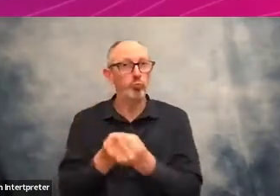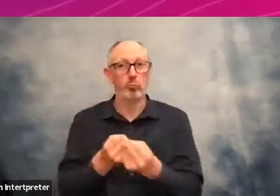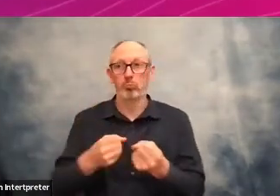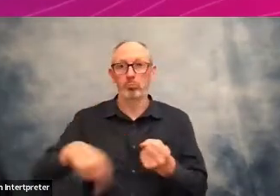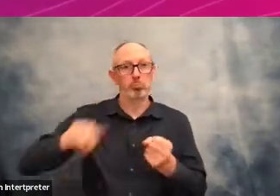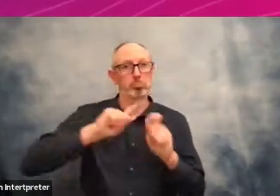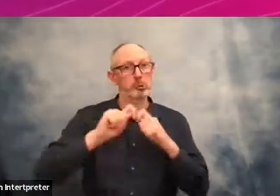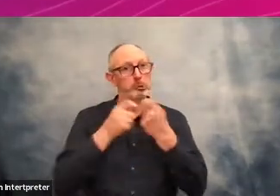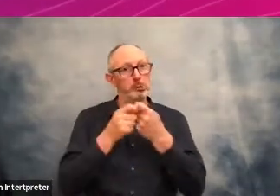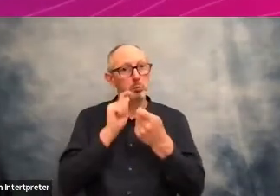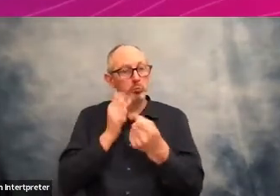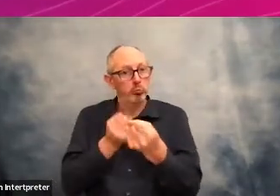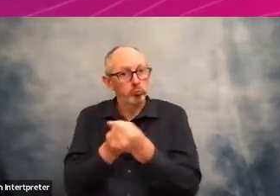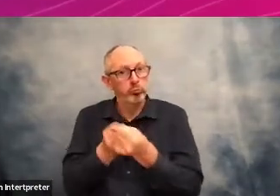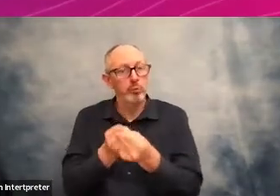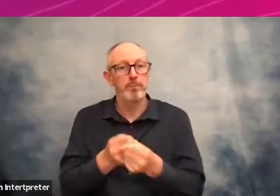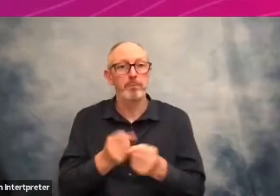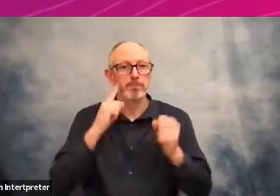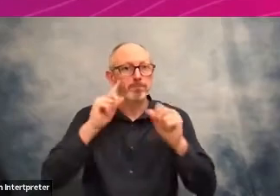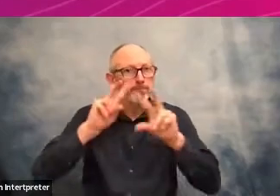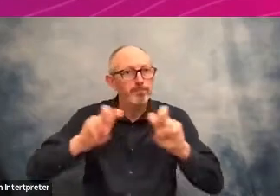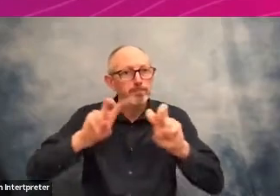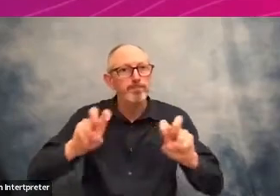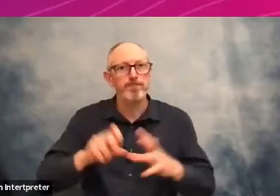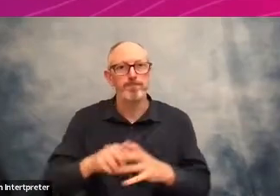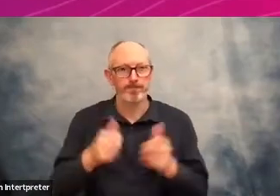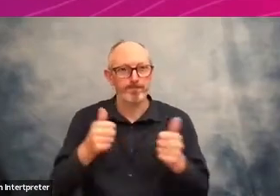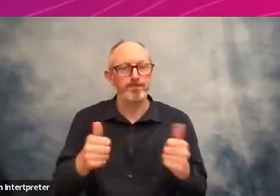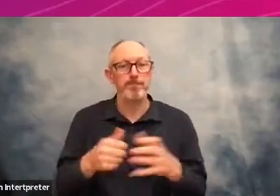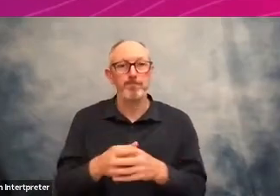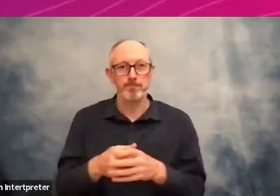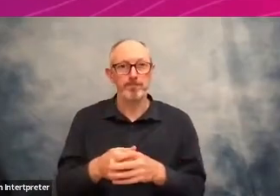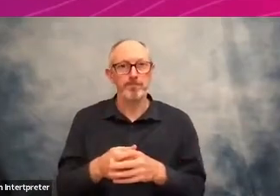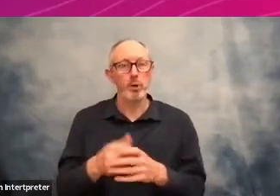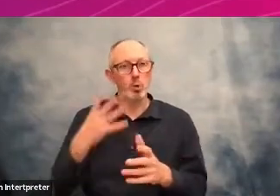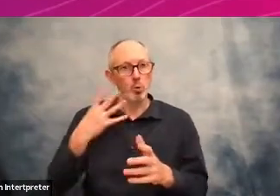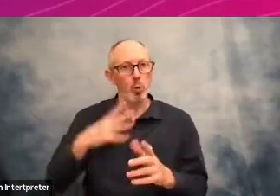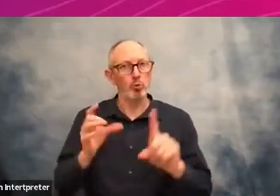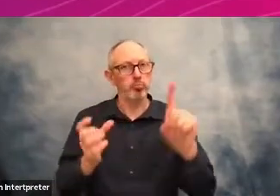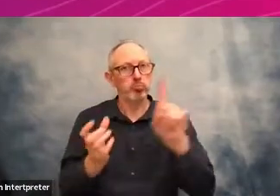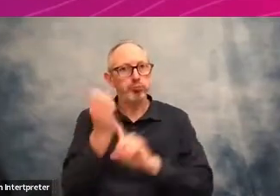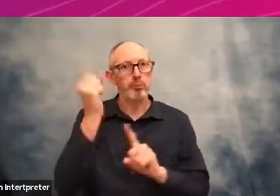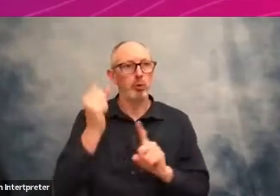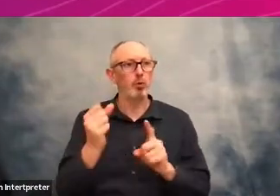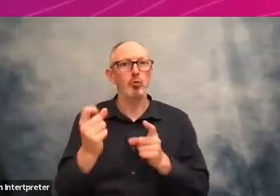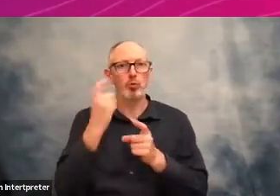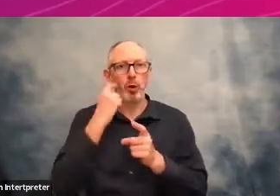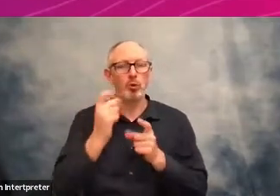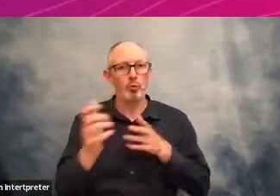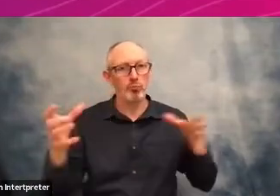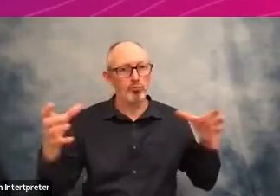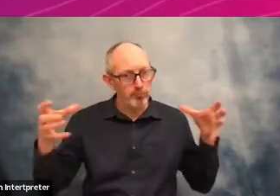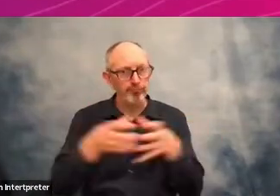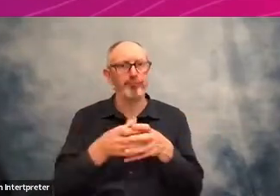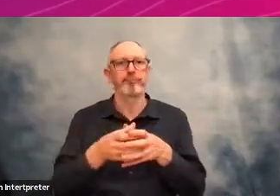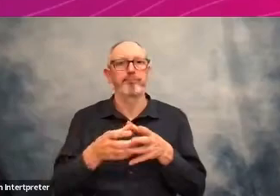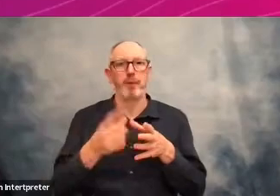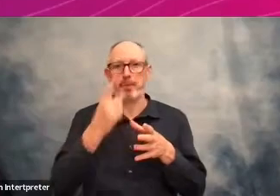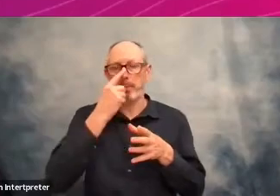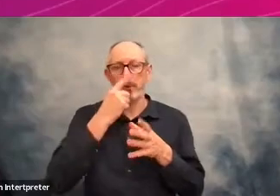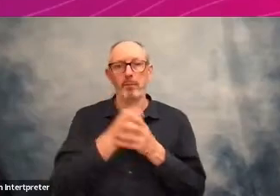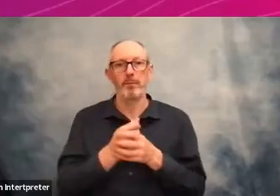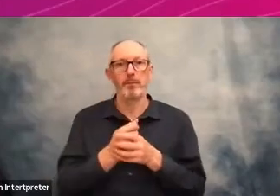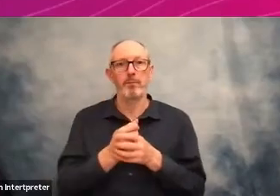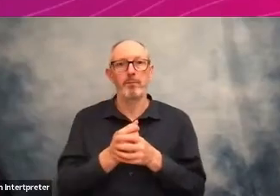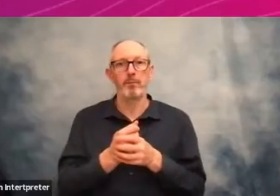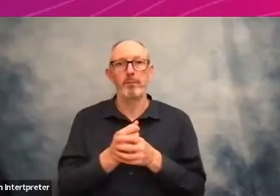that's earned, not studied, and a visceral personal stake in the outcome and your ability to bring others with you. Your unfair advantage simply cannot